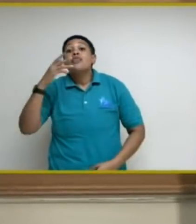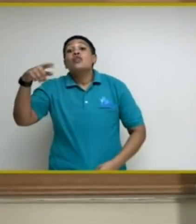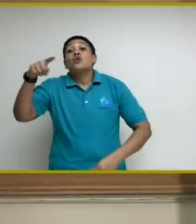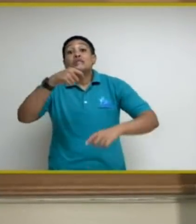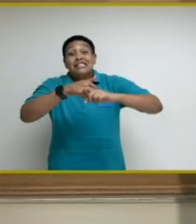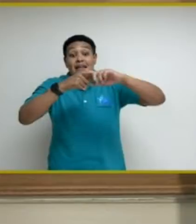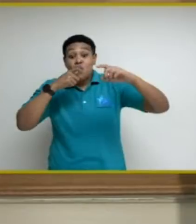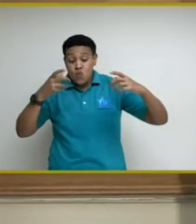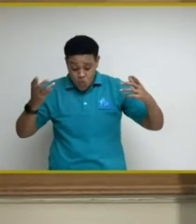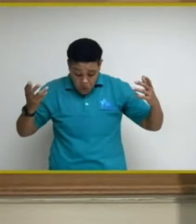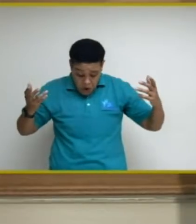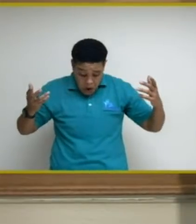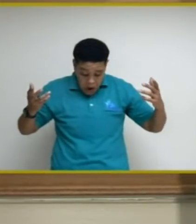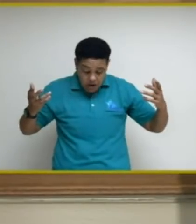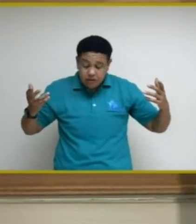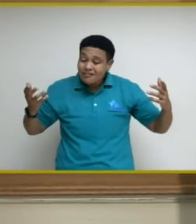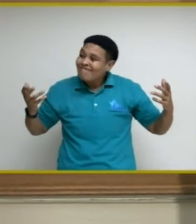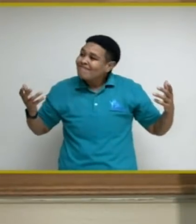who have